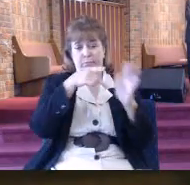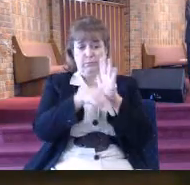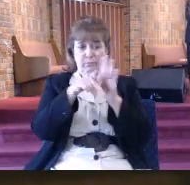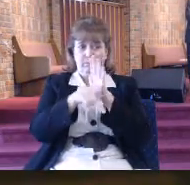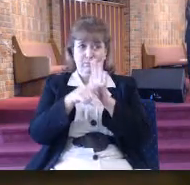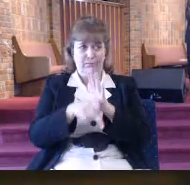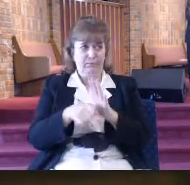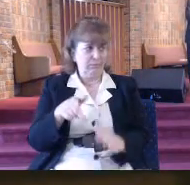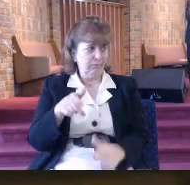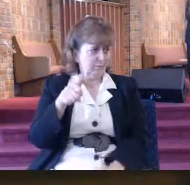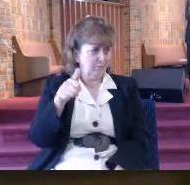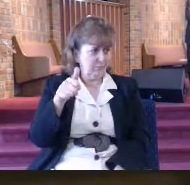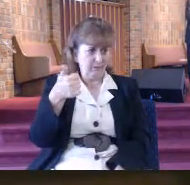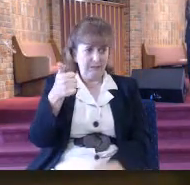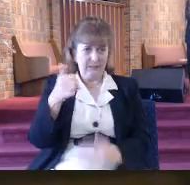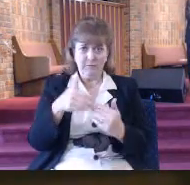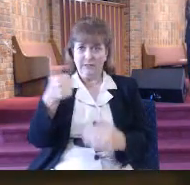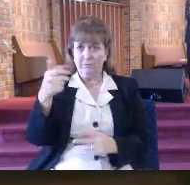nearly 10 people?